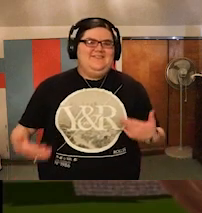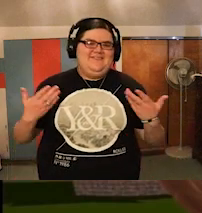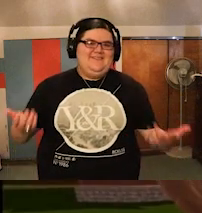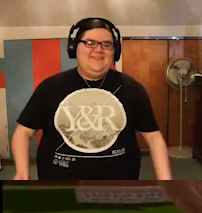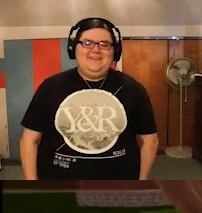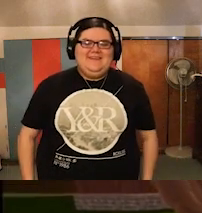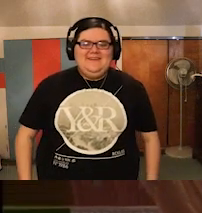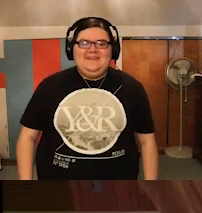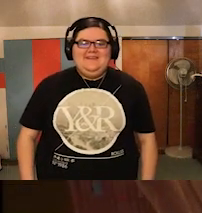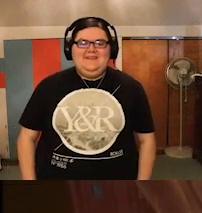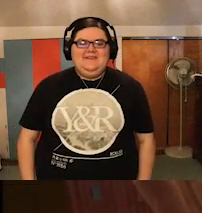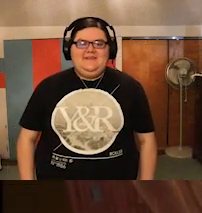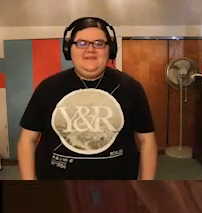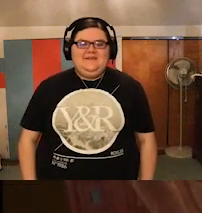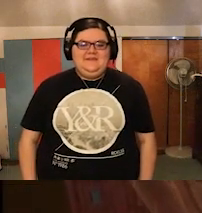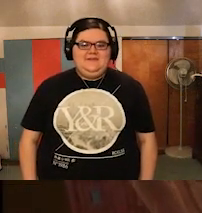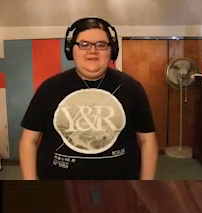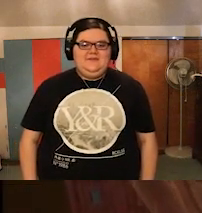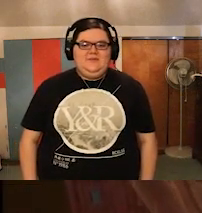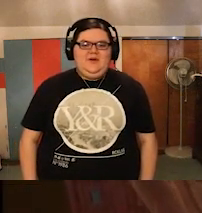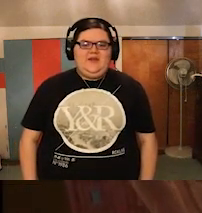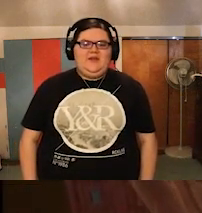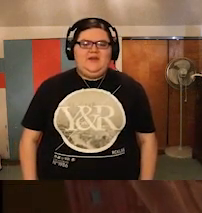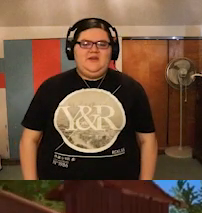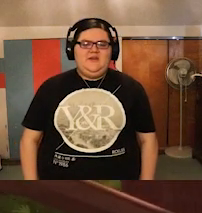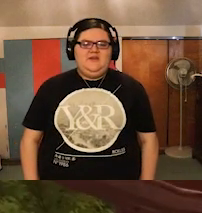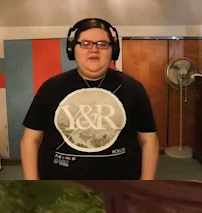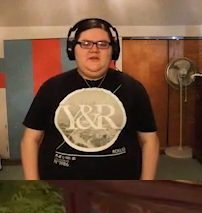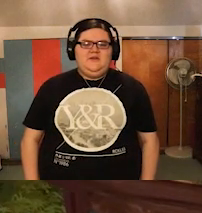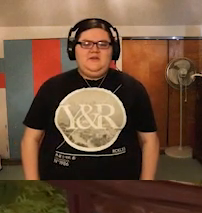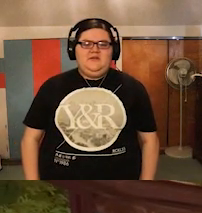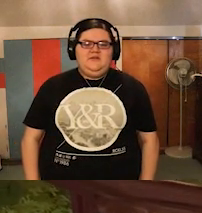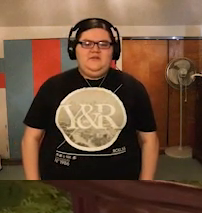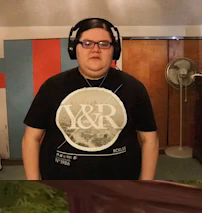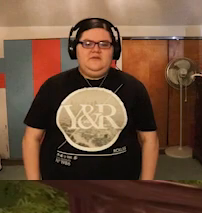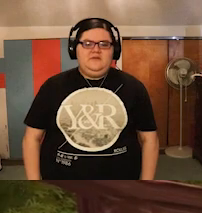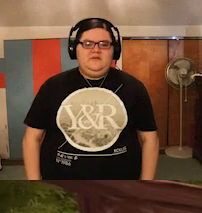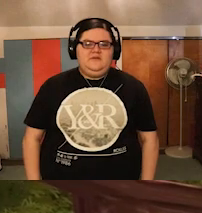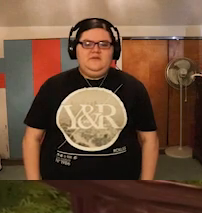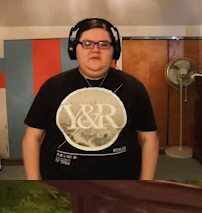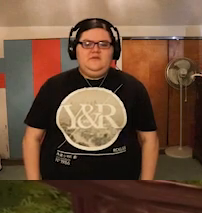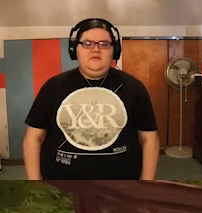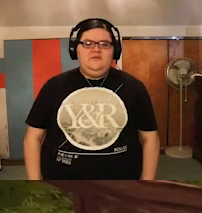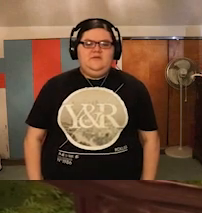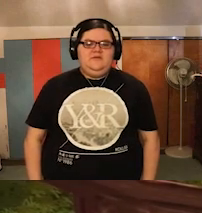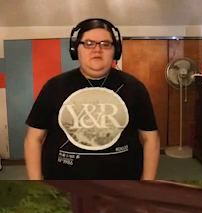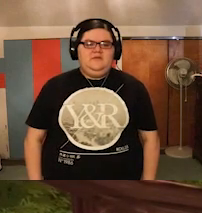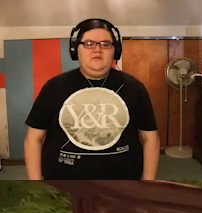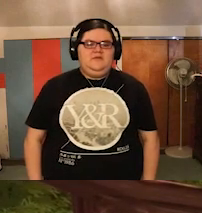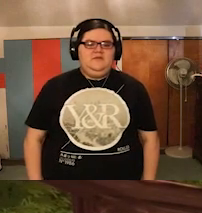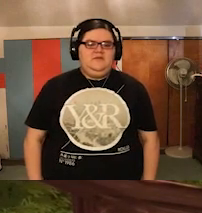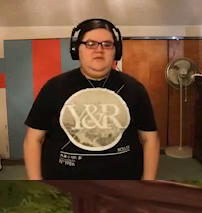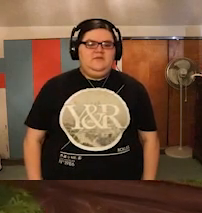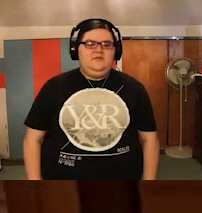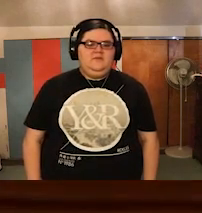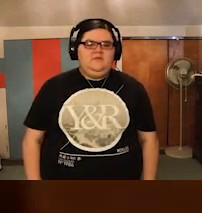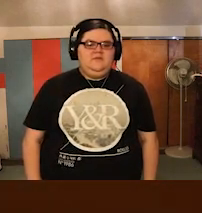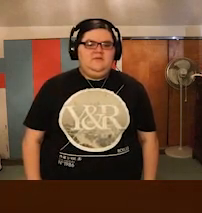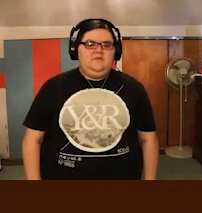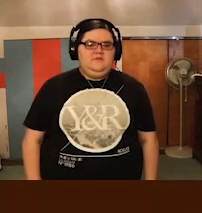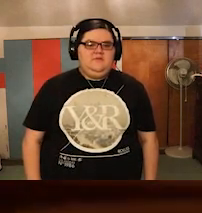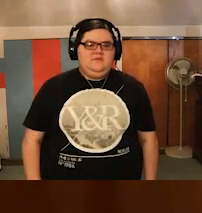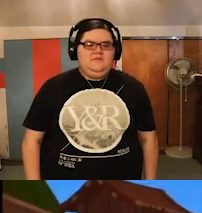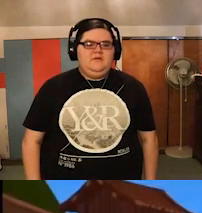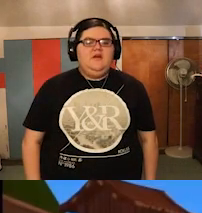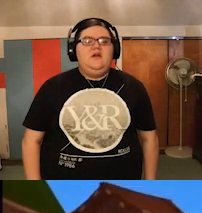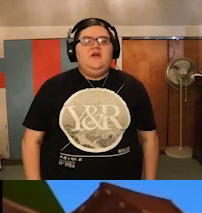Is it? I must have invisible walls on my screen. Why? What do you mean? What? The hole's right in front of me. Yeah, you got to bounce